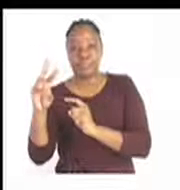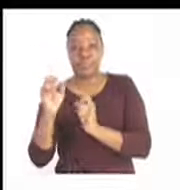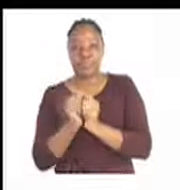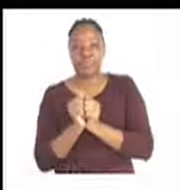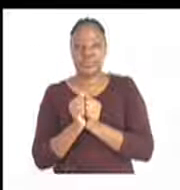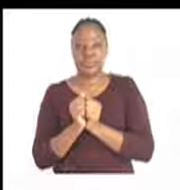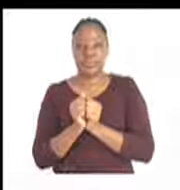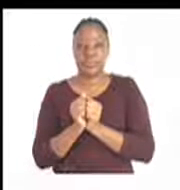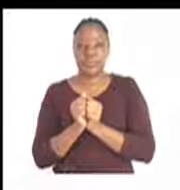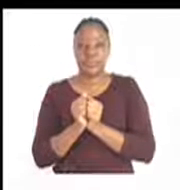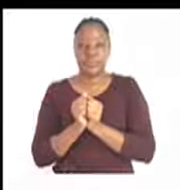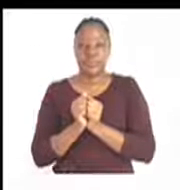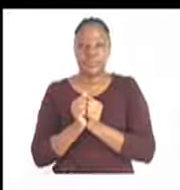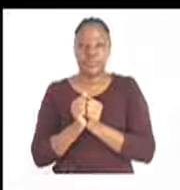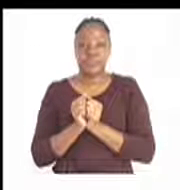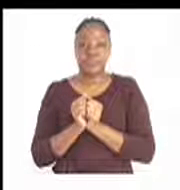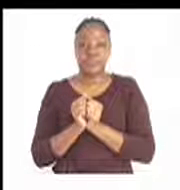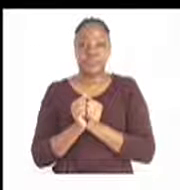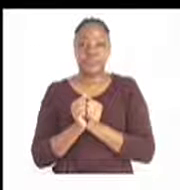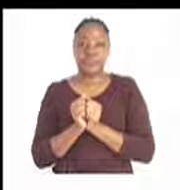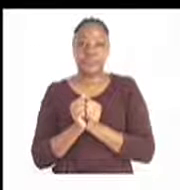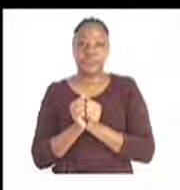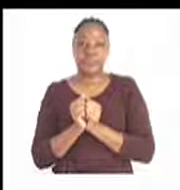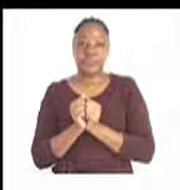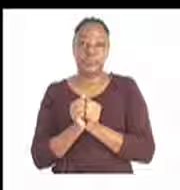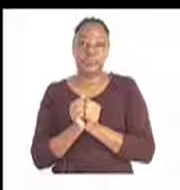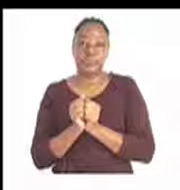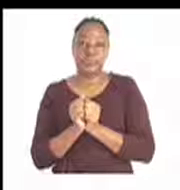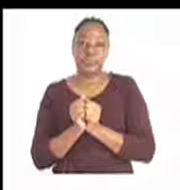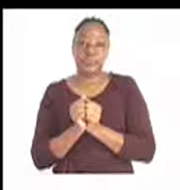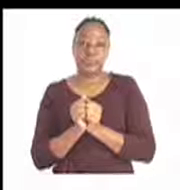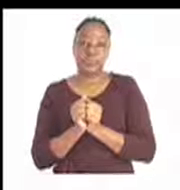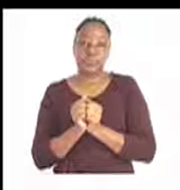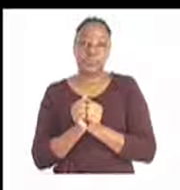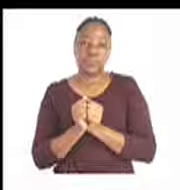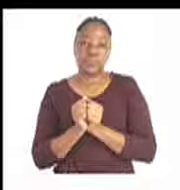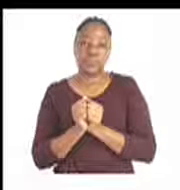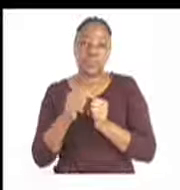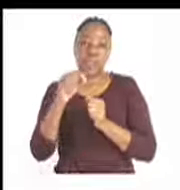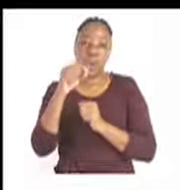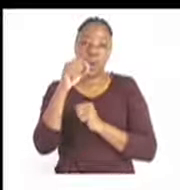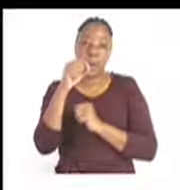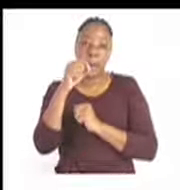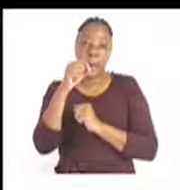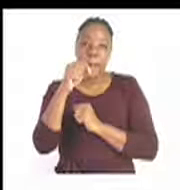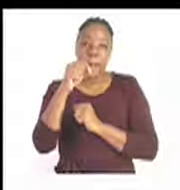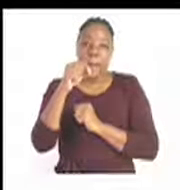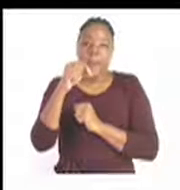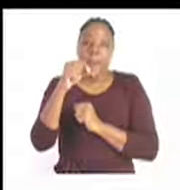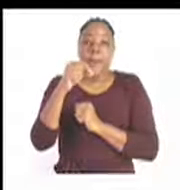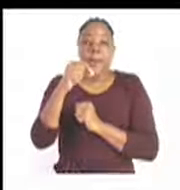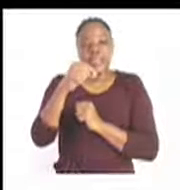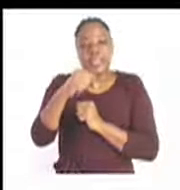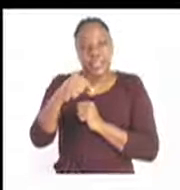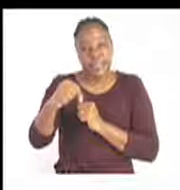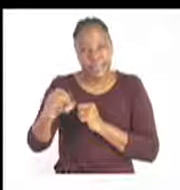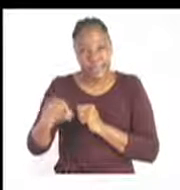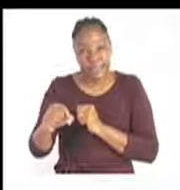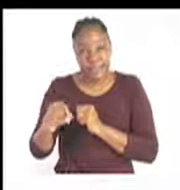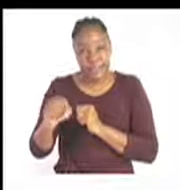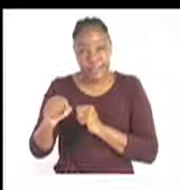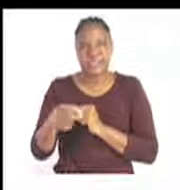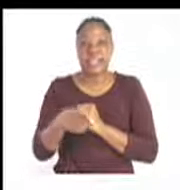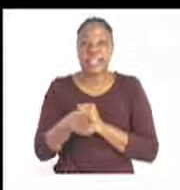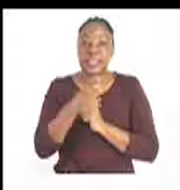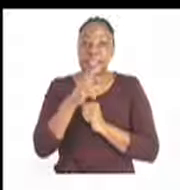with decomposing that I'm going to tell you. You have to write what you say in order for the answer to